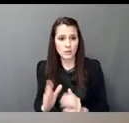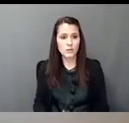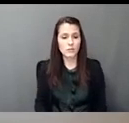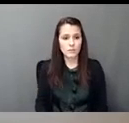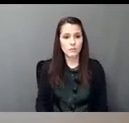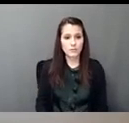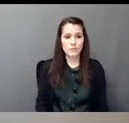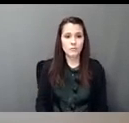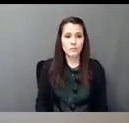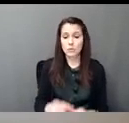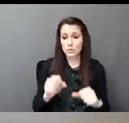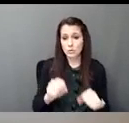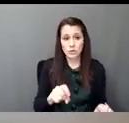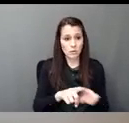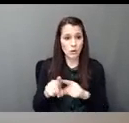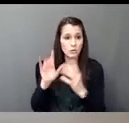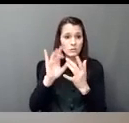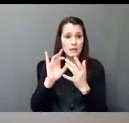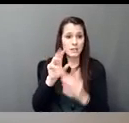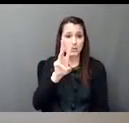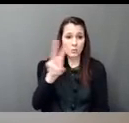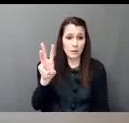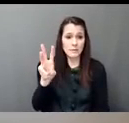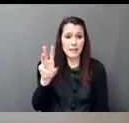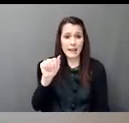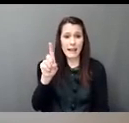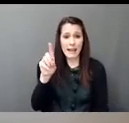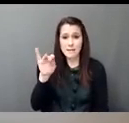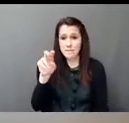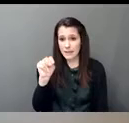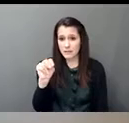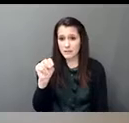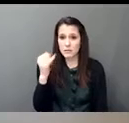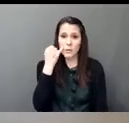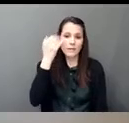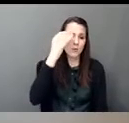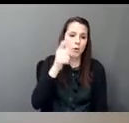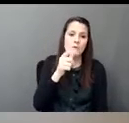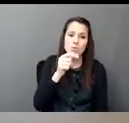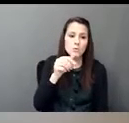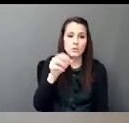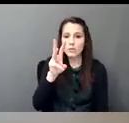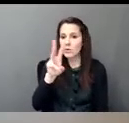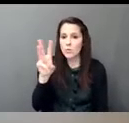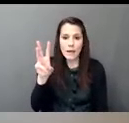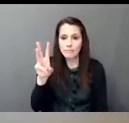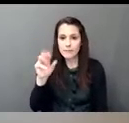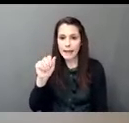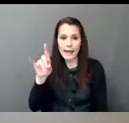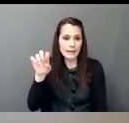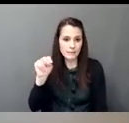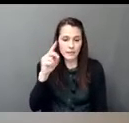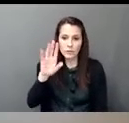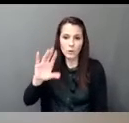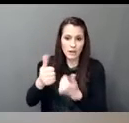You may also reach out to your website administrator. So if you happen to know who your webmaster or web administrator is for your agency, you